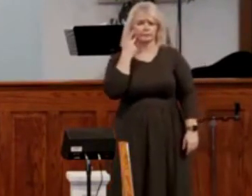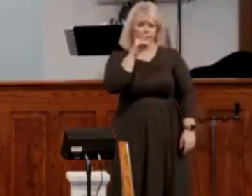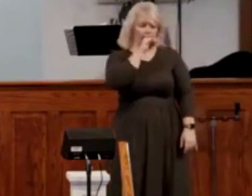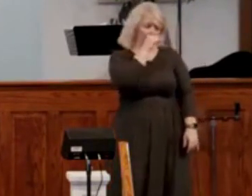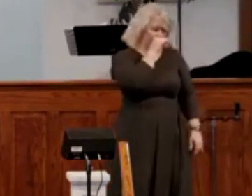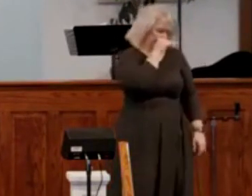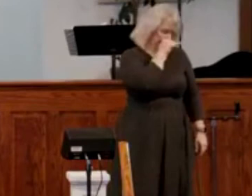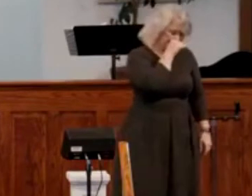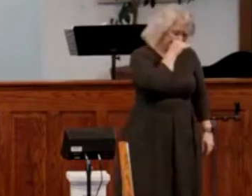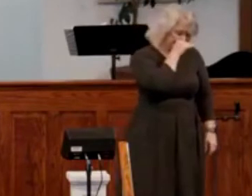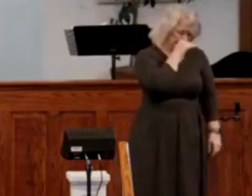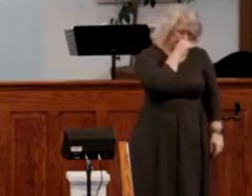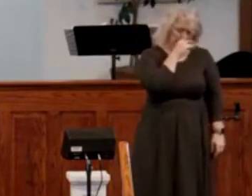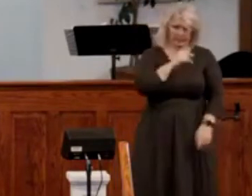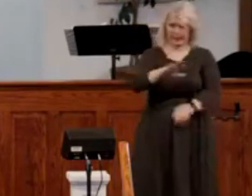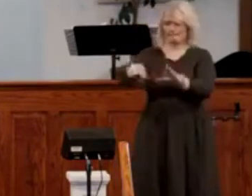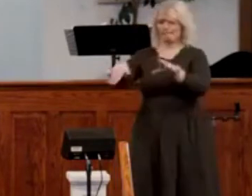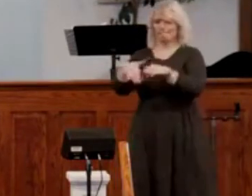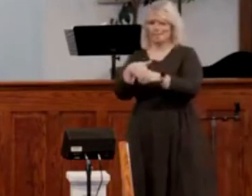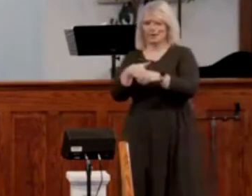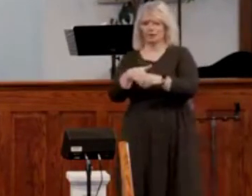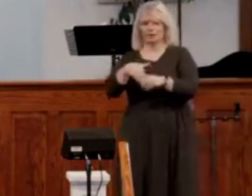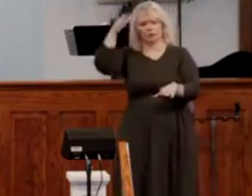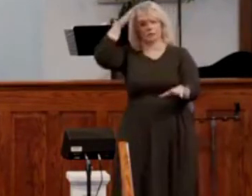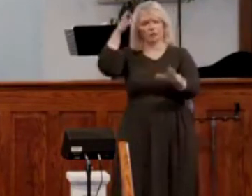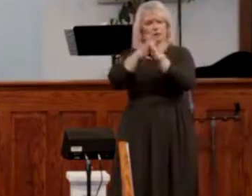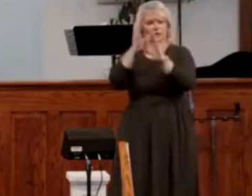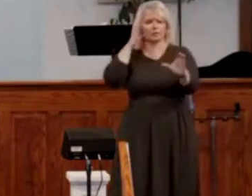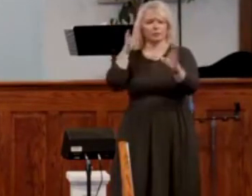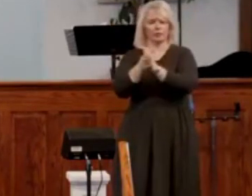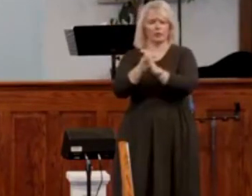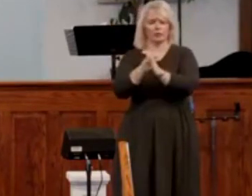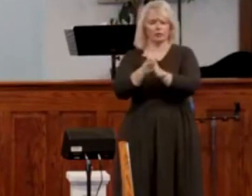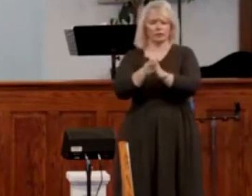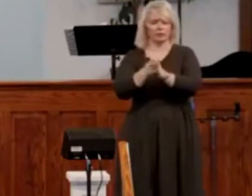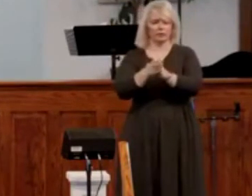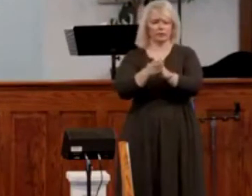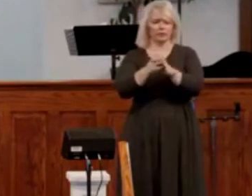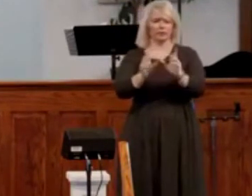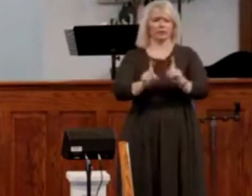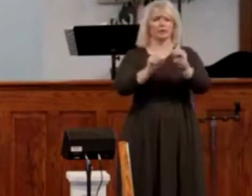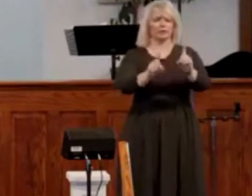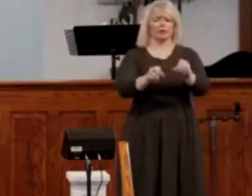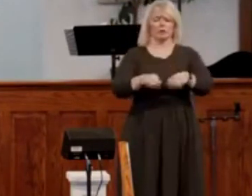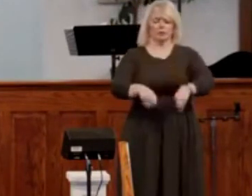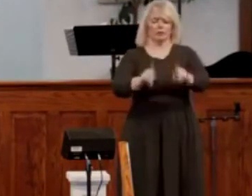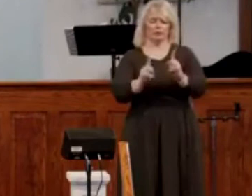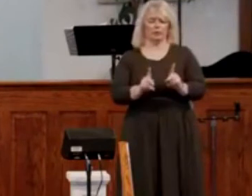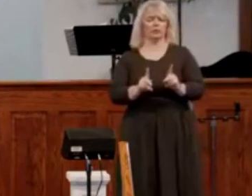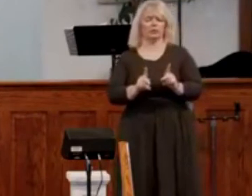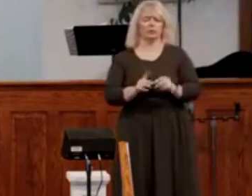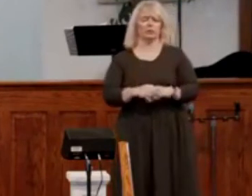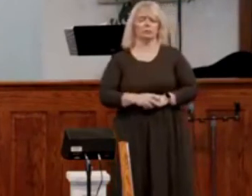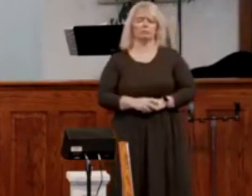kids. If you're married, your spouse. That's a mutual discipleship opportunity there.